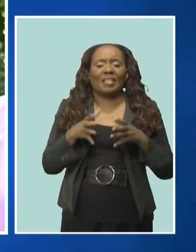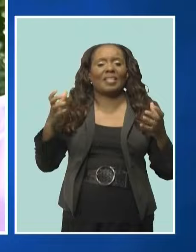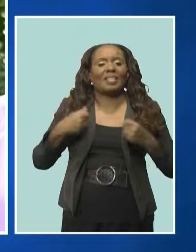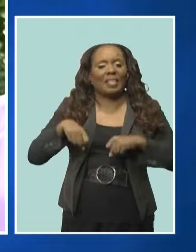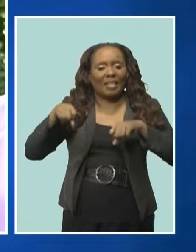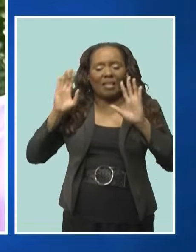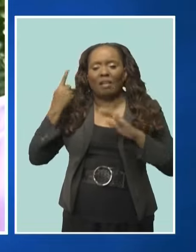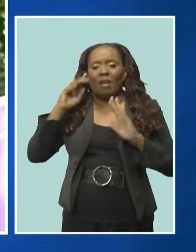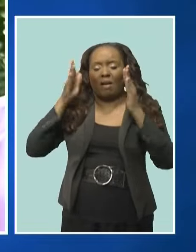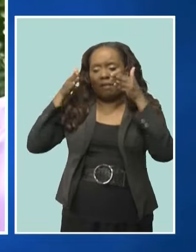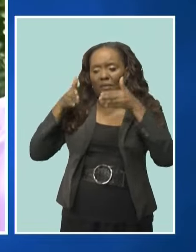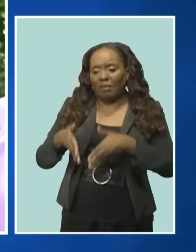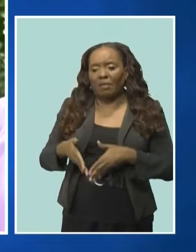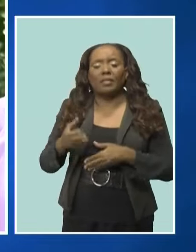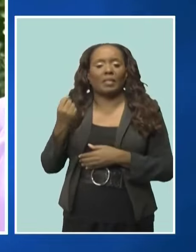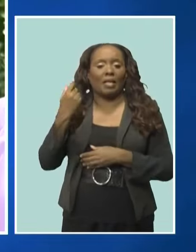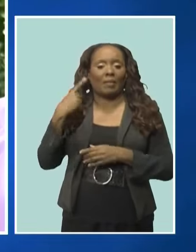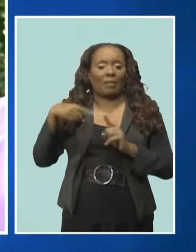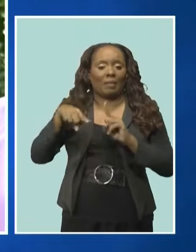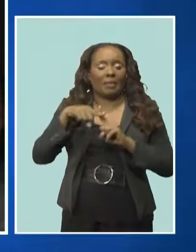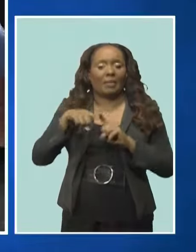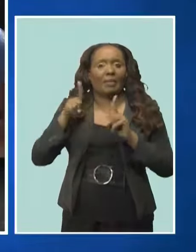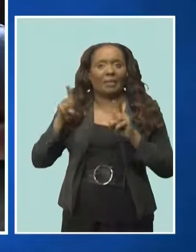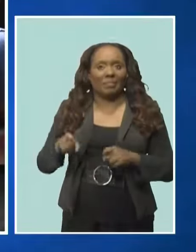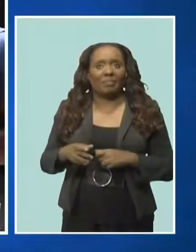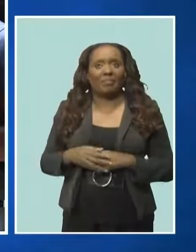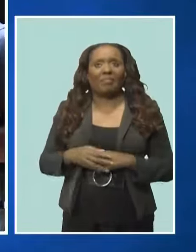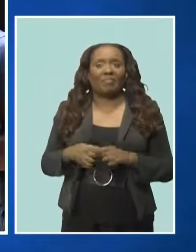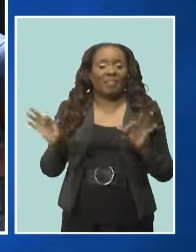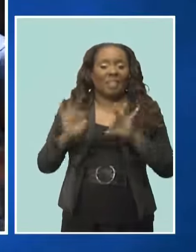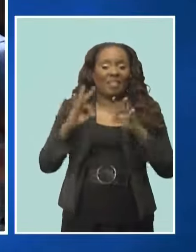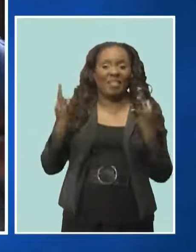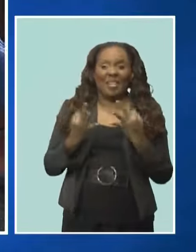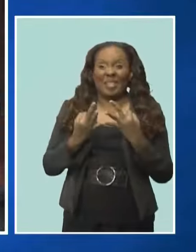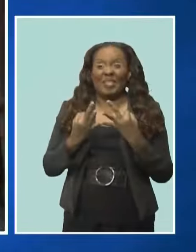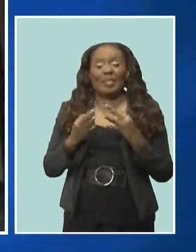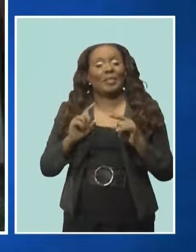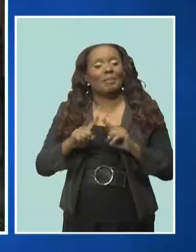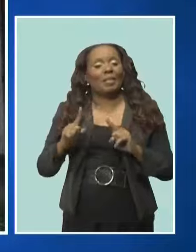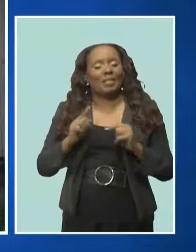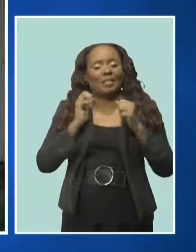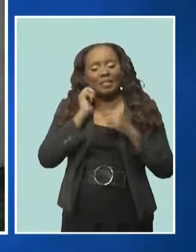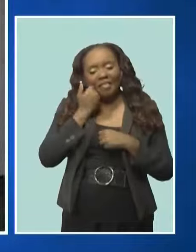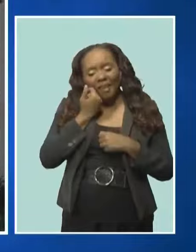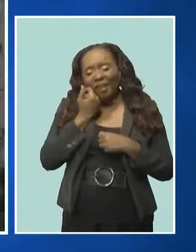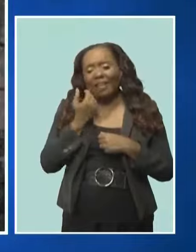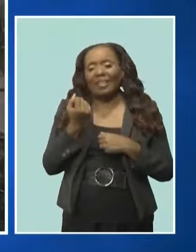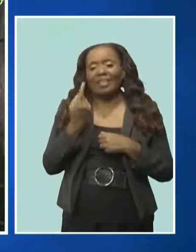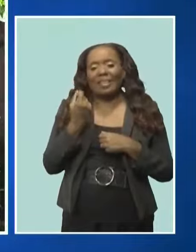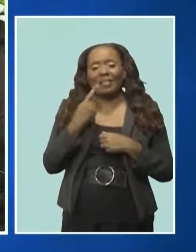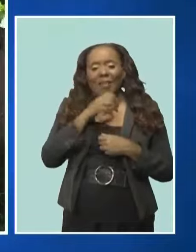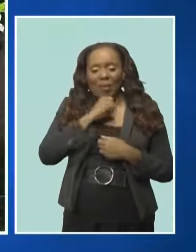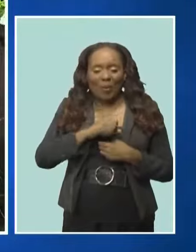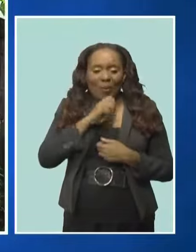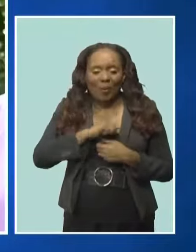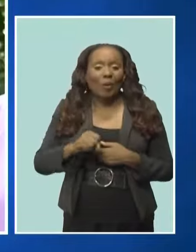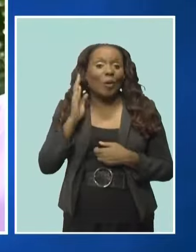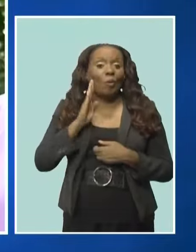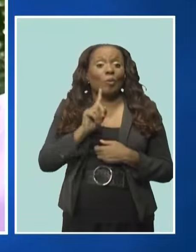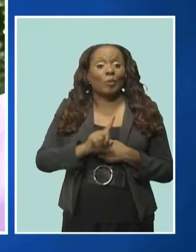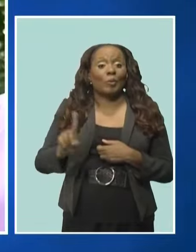to focus on the common entrance. Surrounded by family, the shy 11-year-old, who will be heading to Harrison